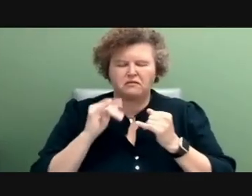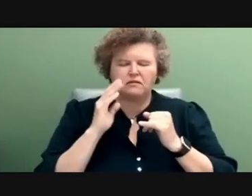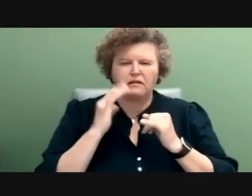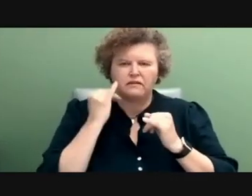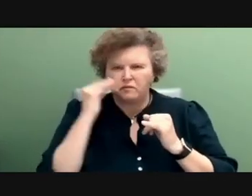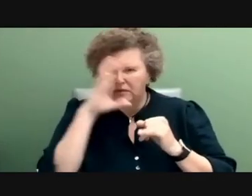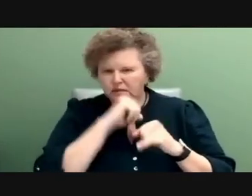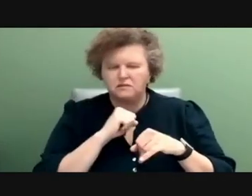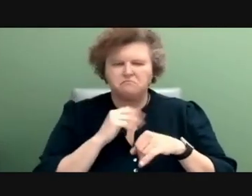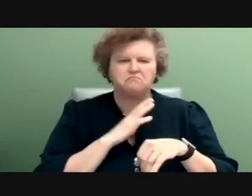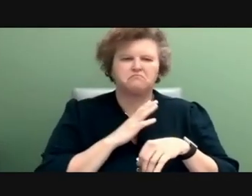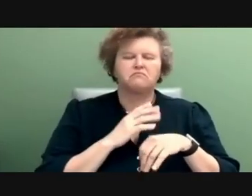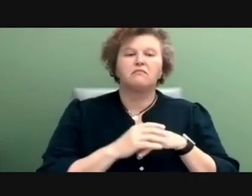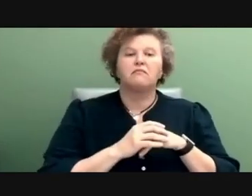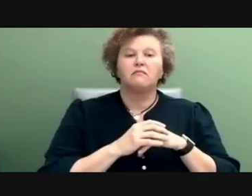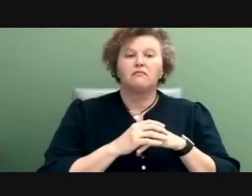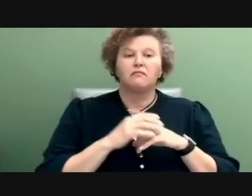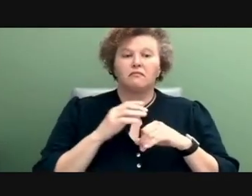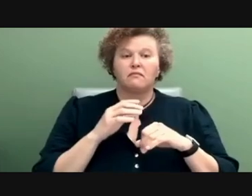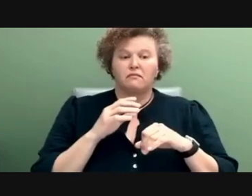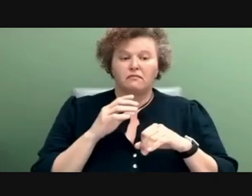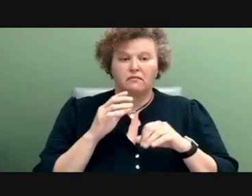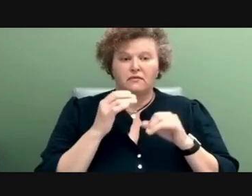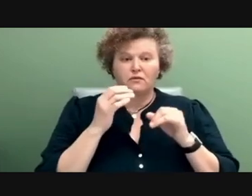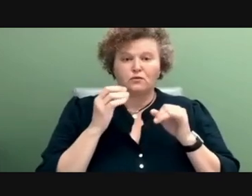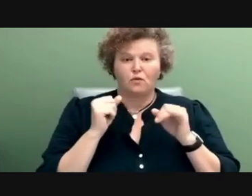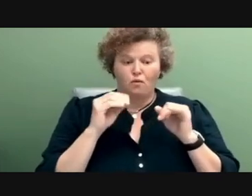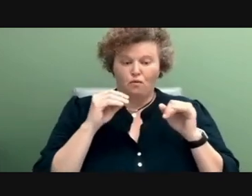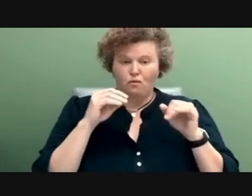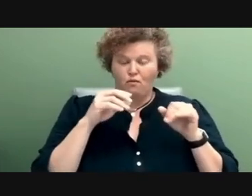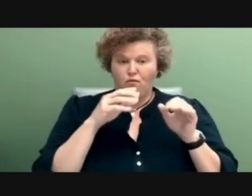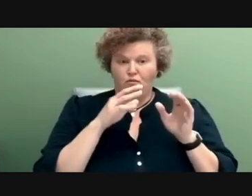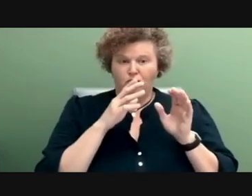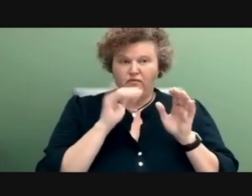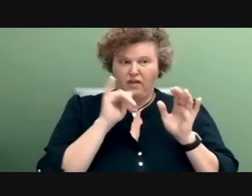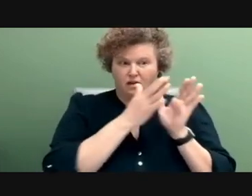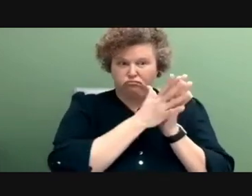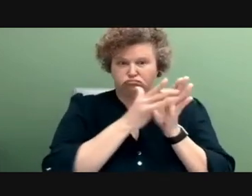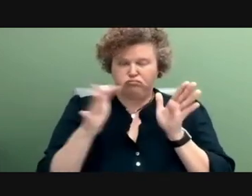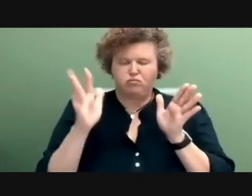we will show you the contact information at the end if you all didn't miss that.